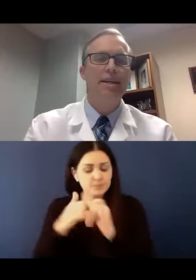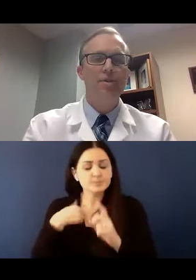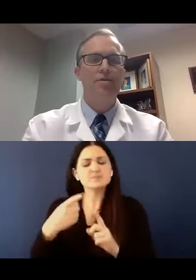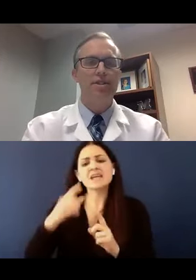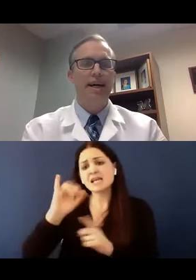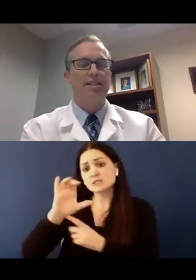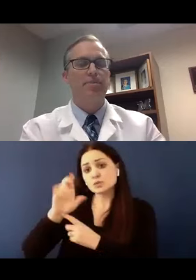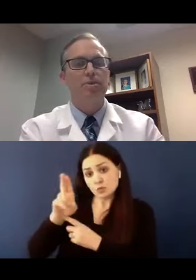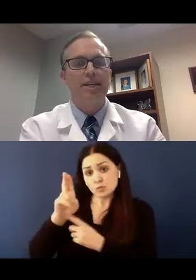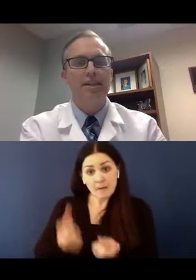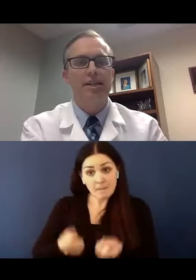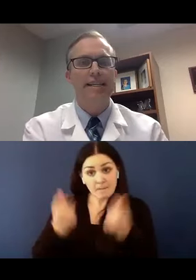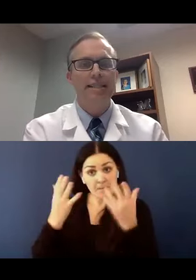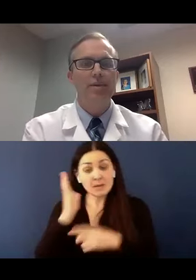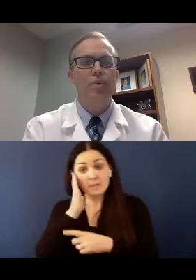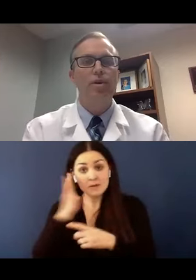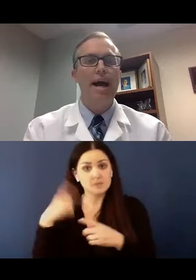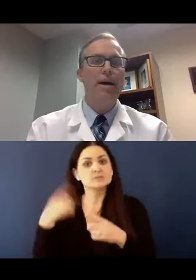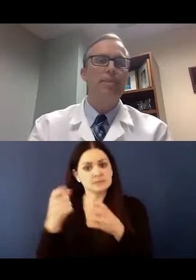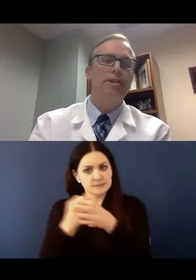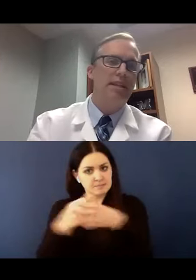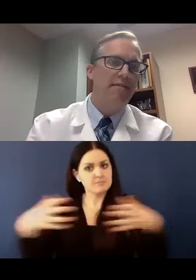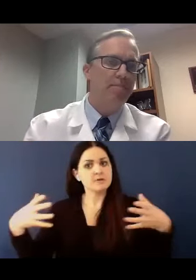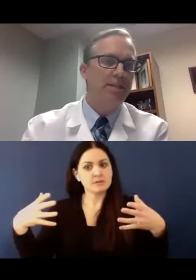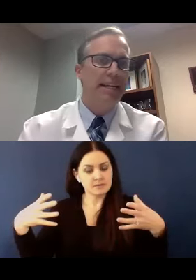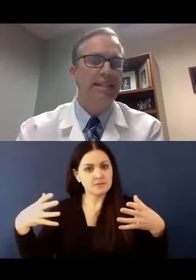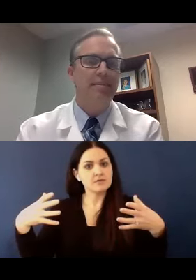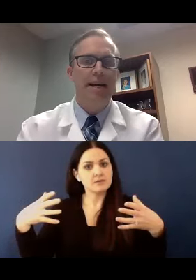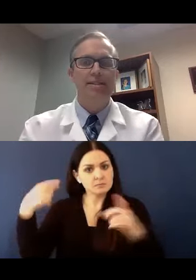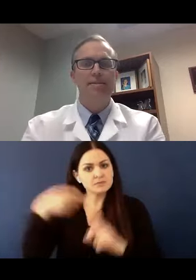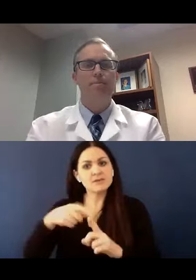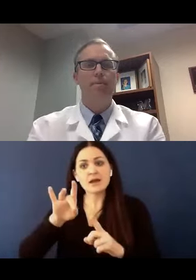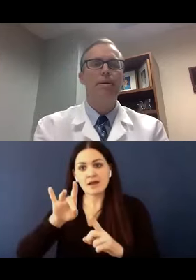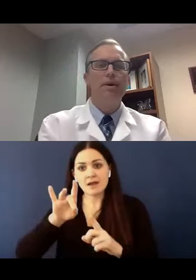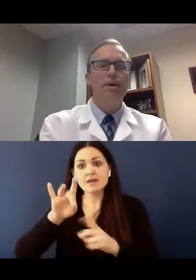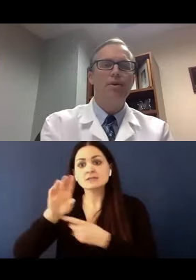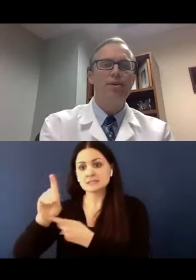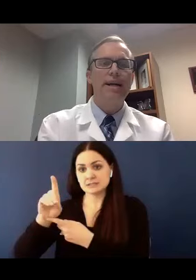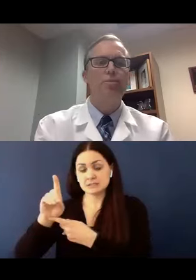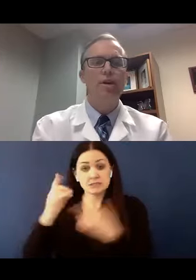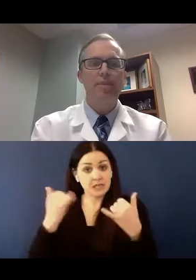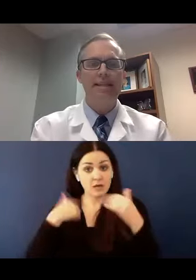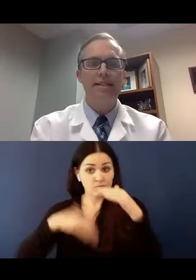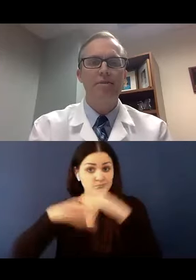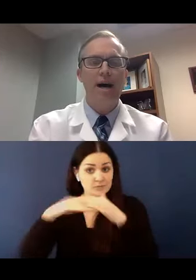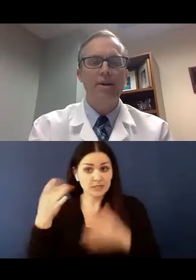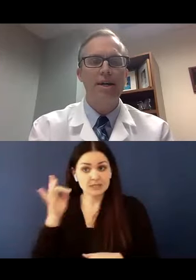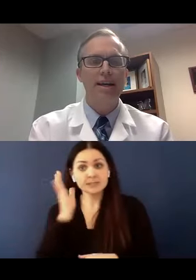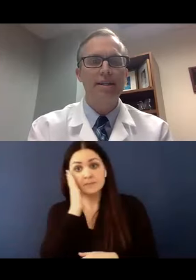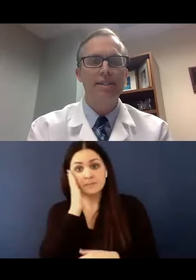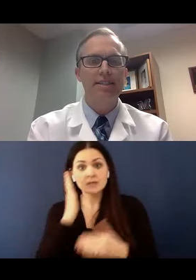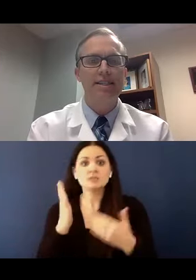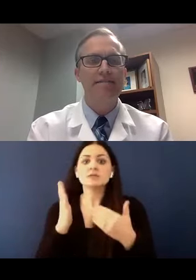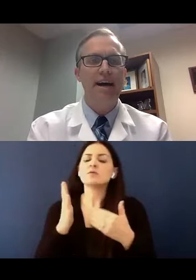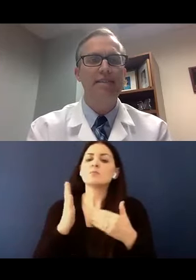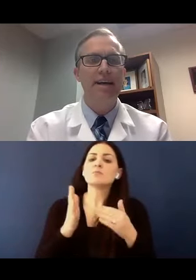capacity in University Hospital, particularly in 8D, where we're now able to staff up to 18 beds. We've created more capacity for moderate care